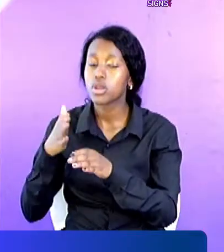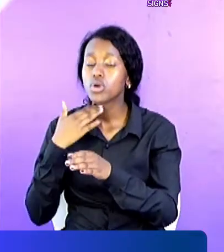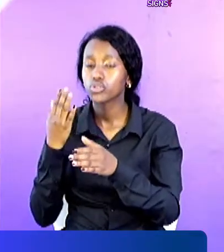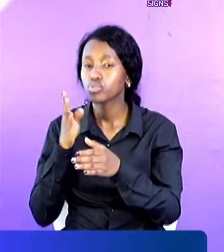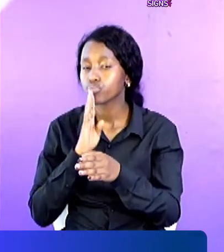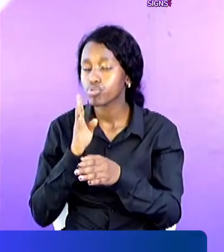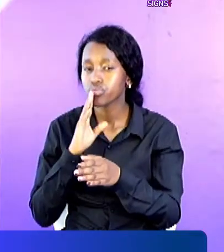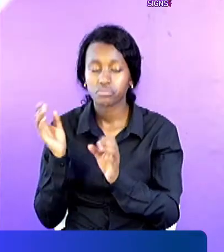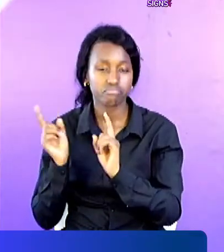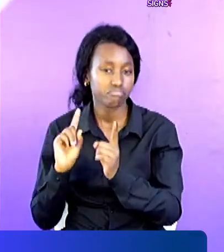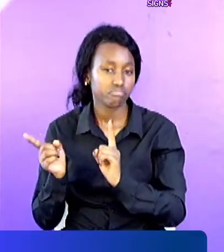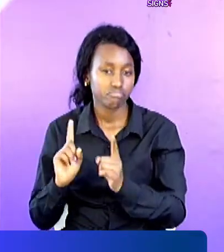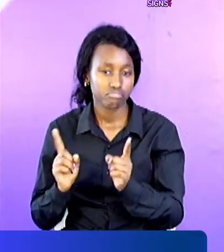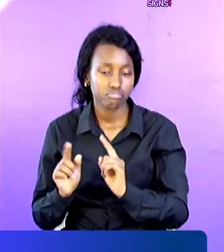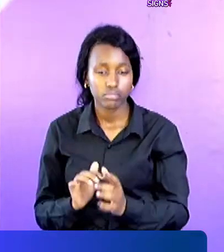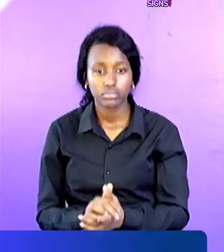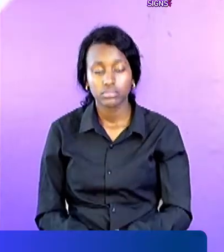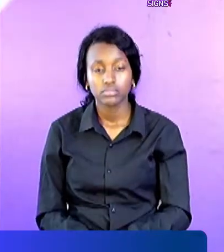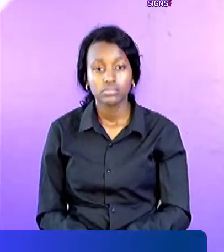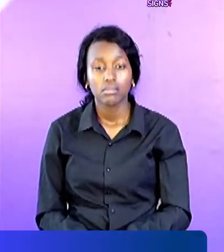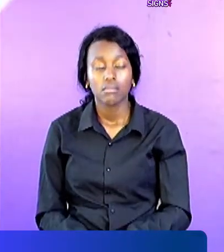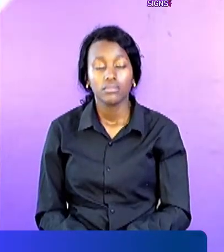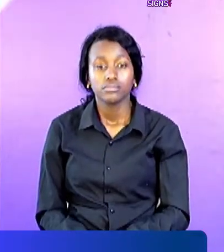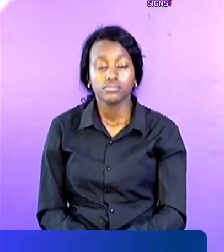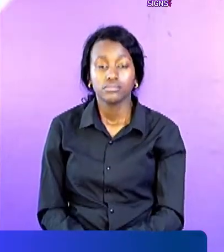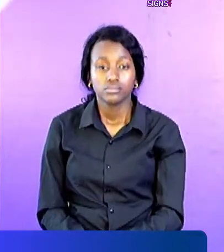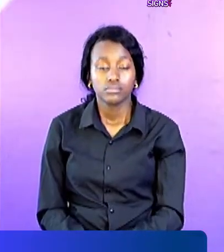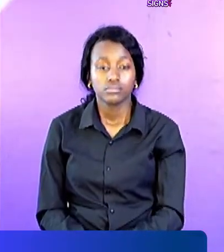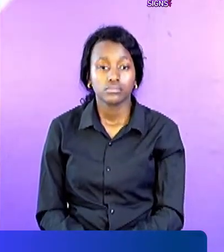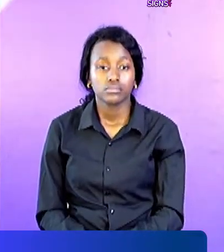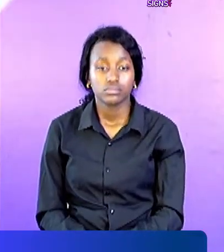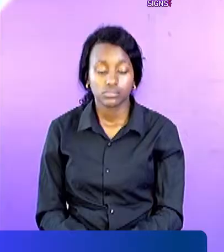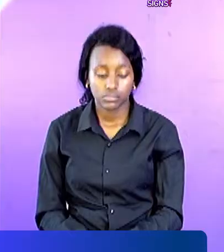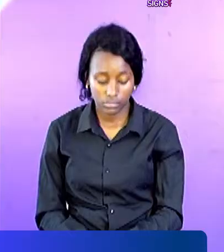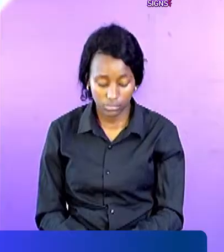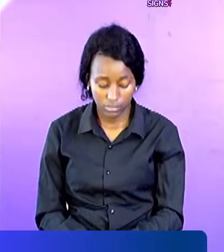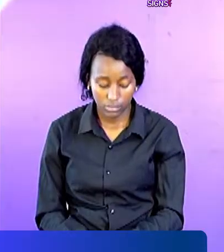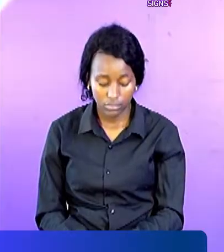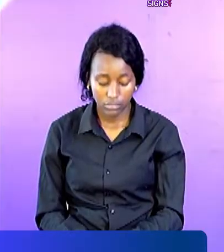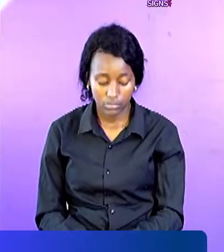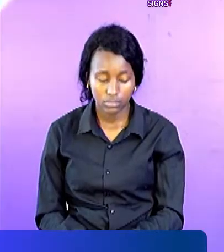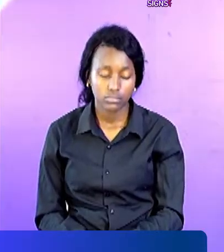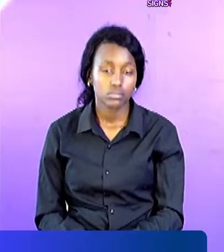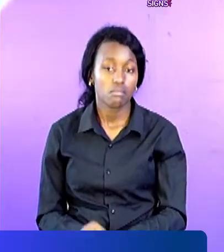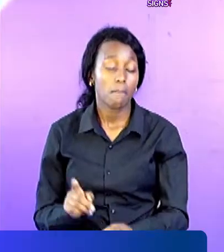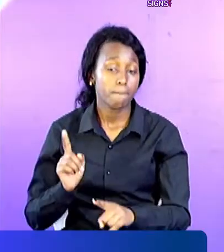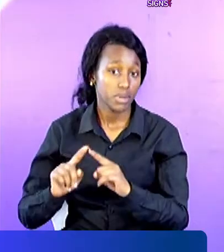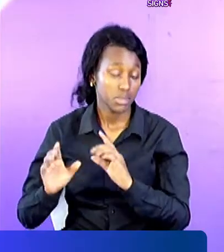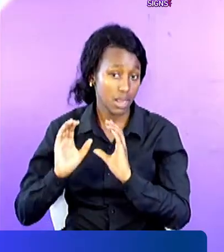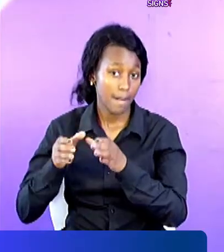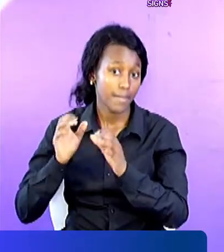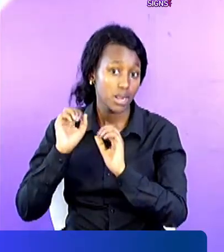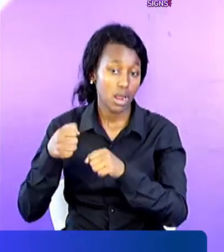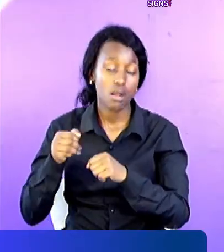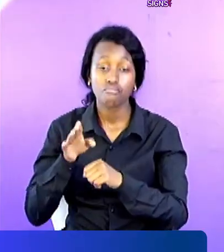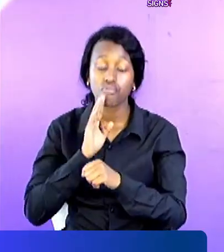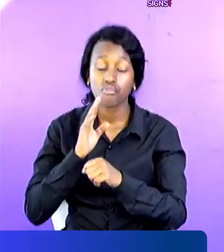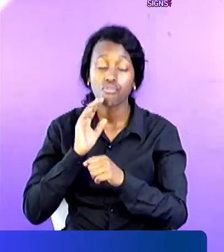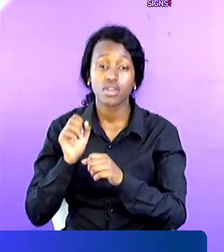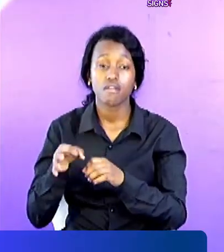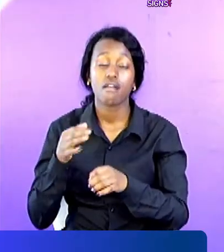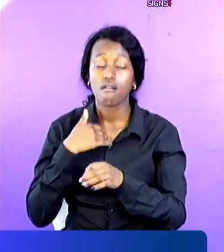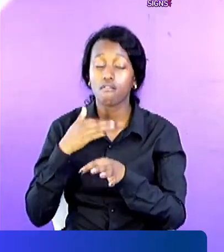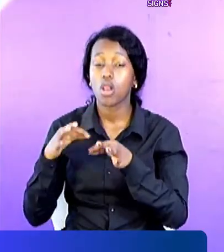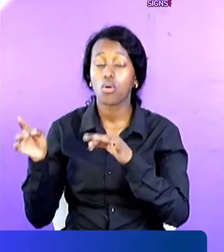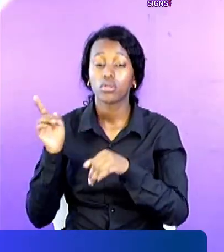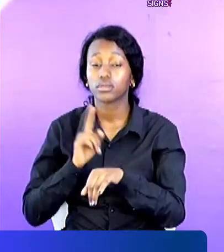the bond market. Yeah. But again, when companies do so, they're also looking at long-term projects. And here, we're not